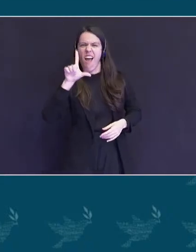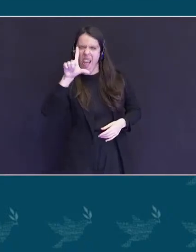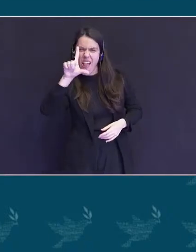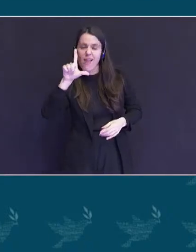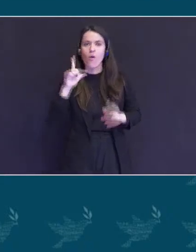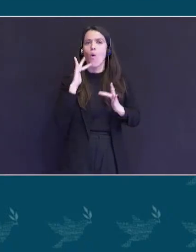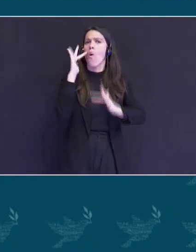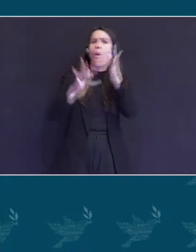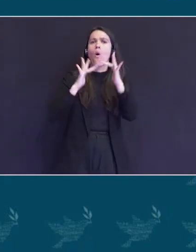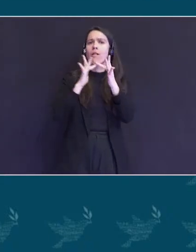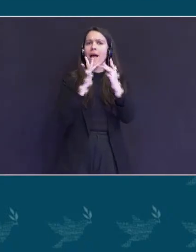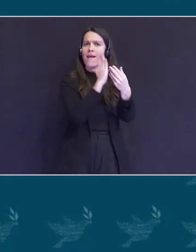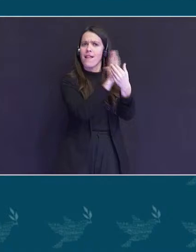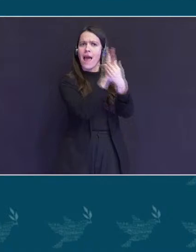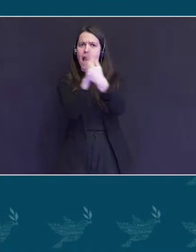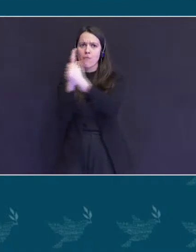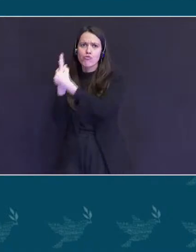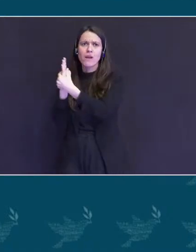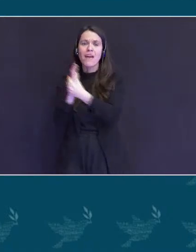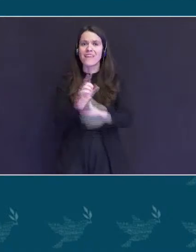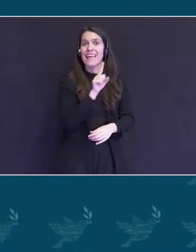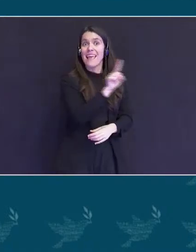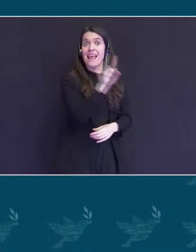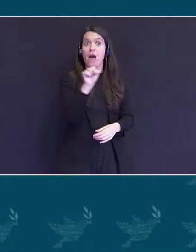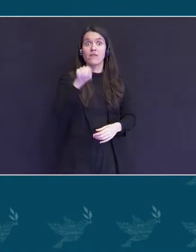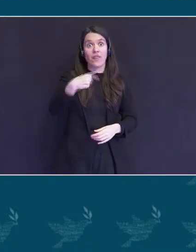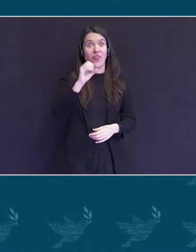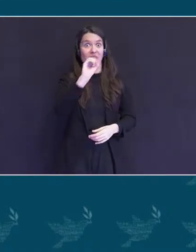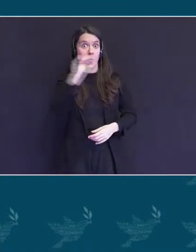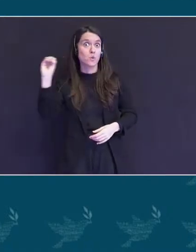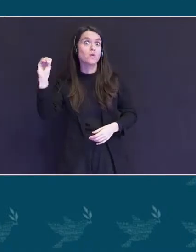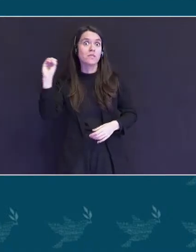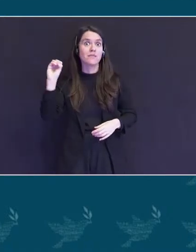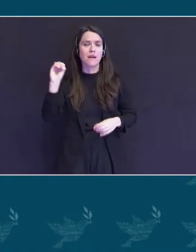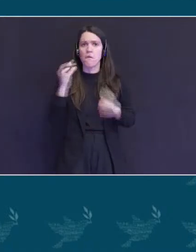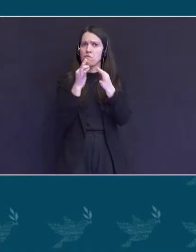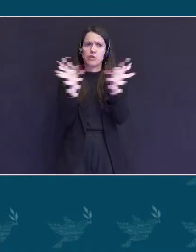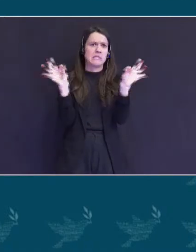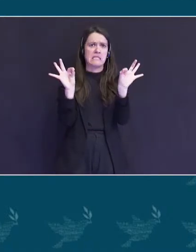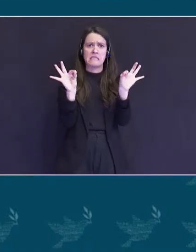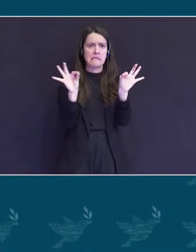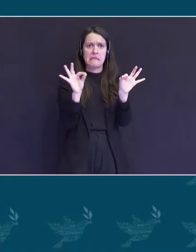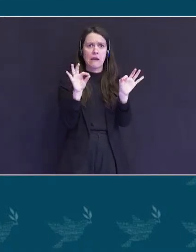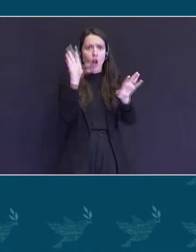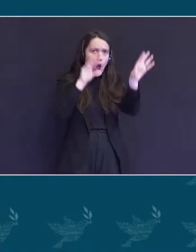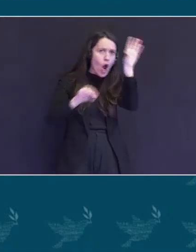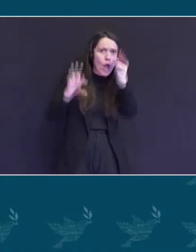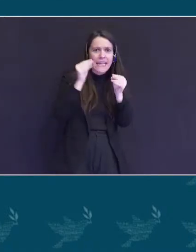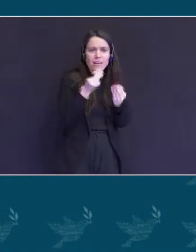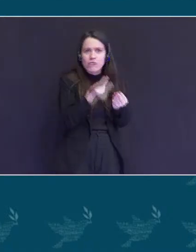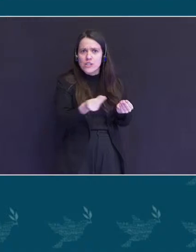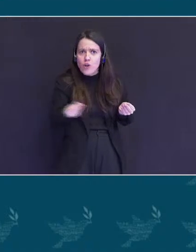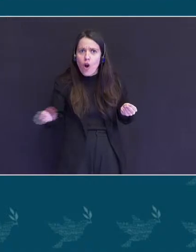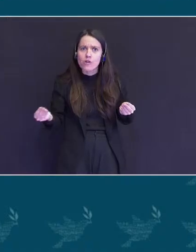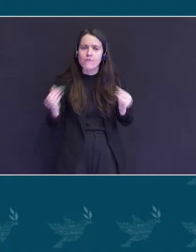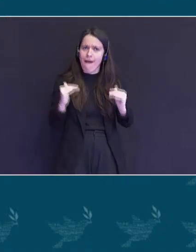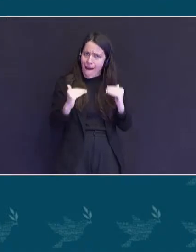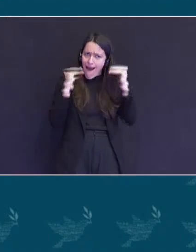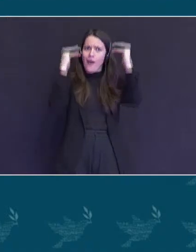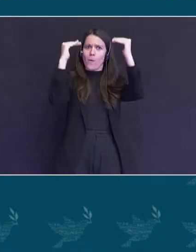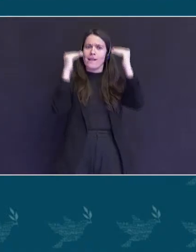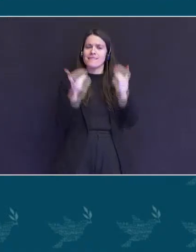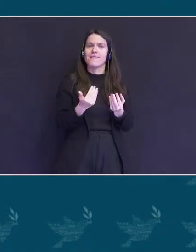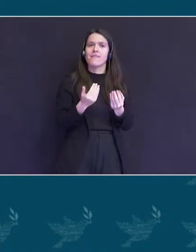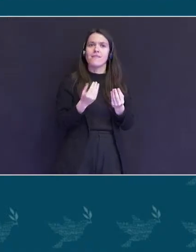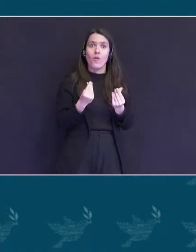than 11,000 learning resources. They're free, of high quality, and in literacy and